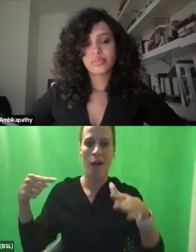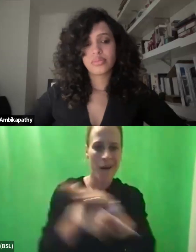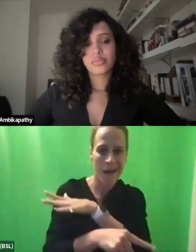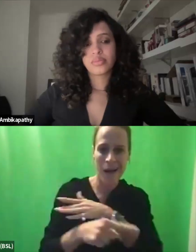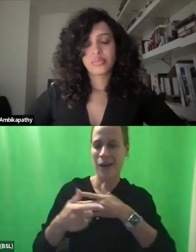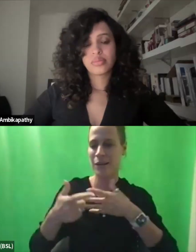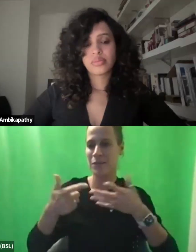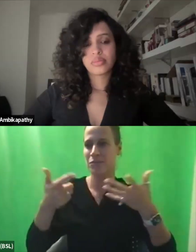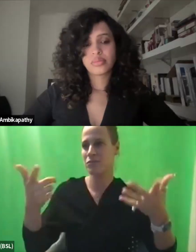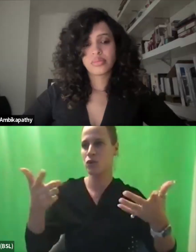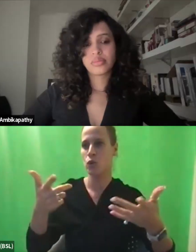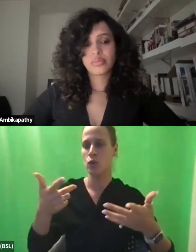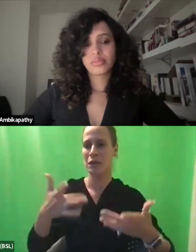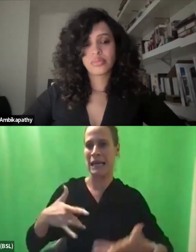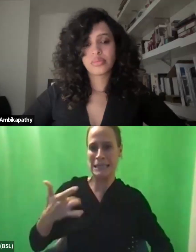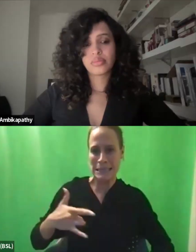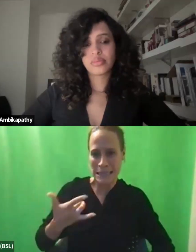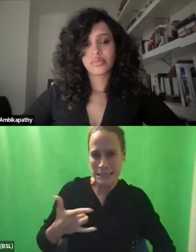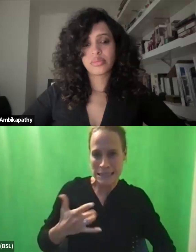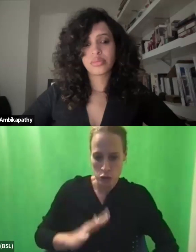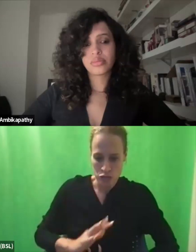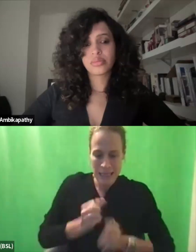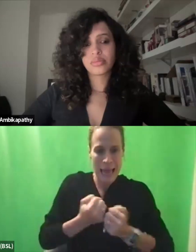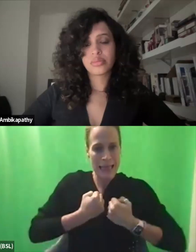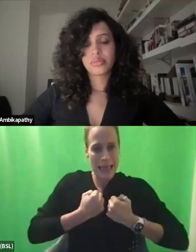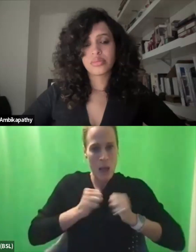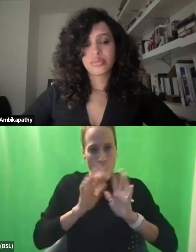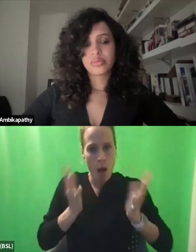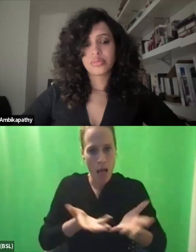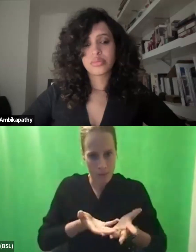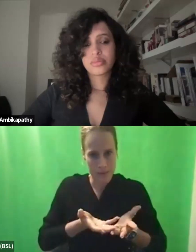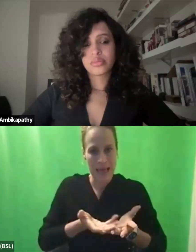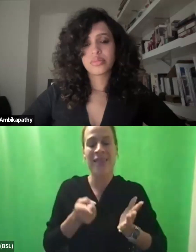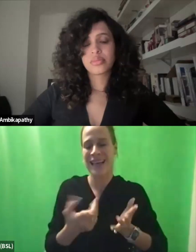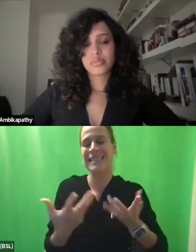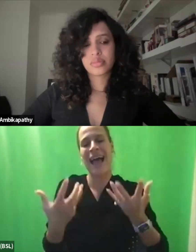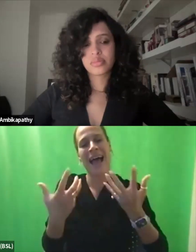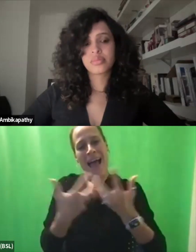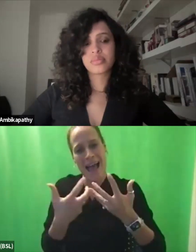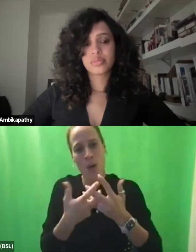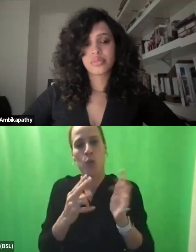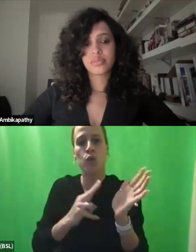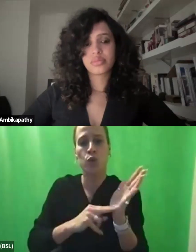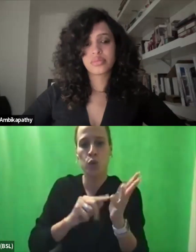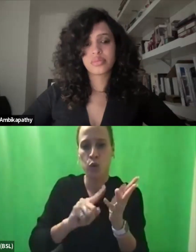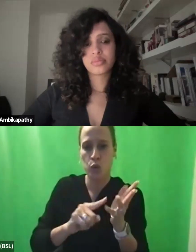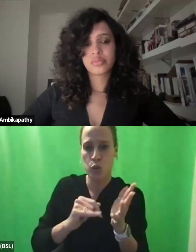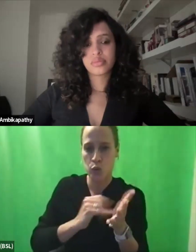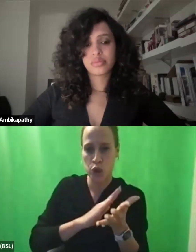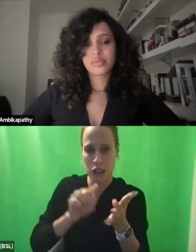to exist and to create their own world. So this is how Nouchi has developed in